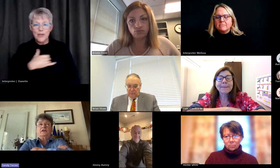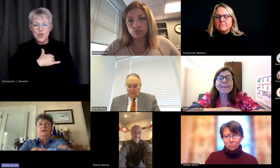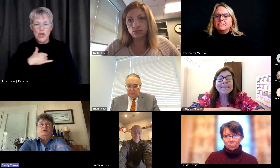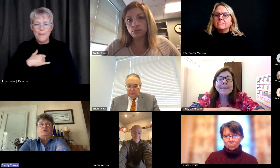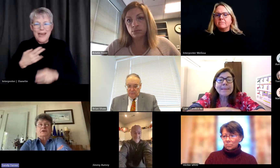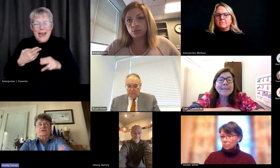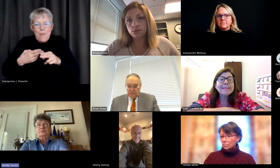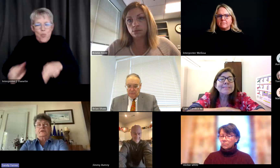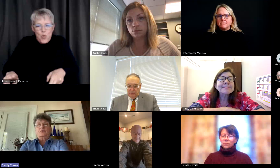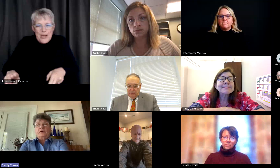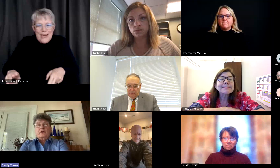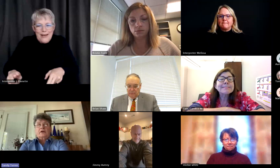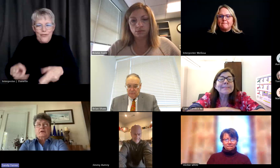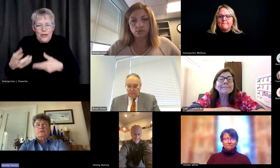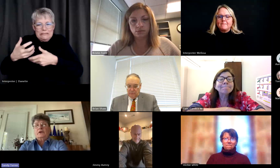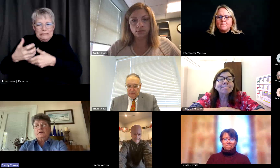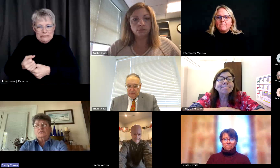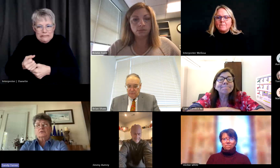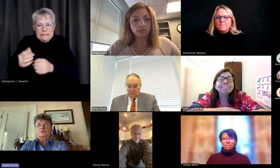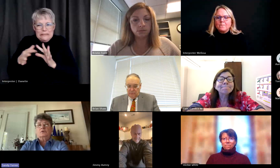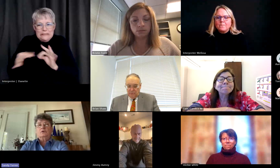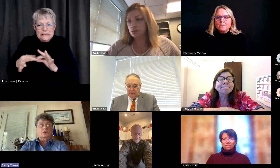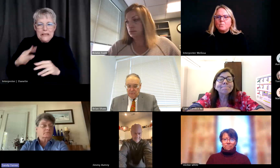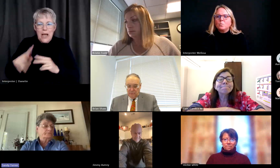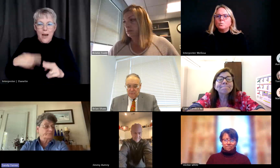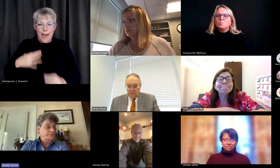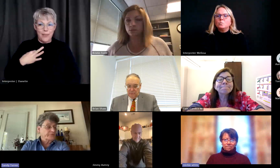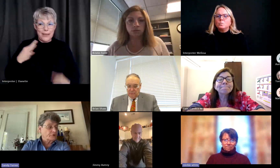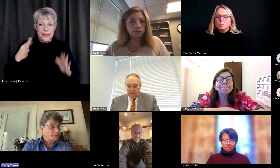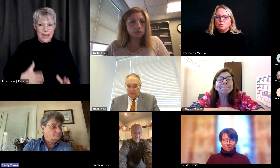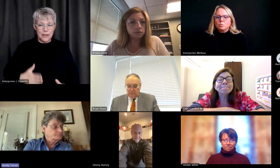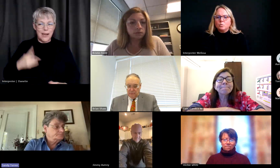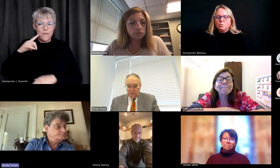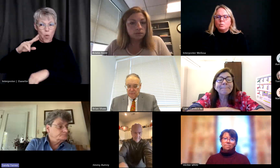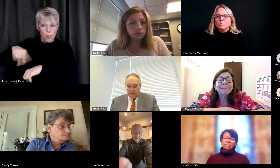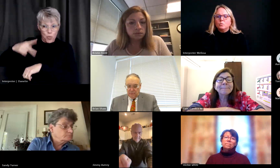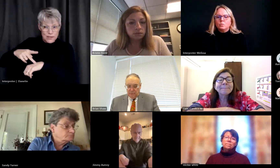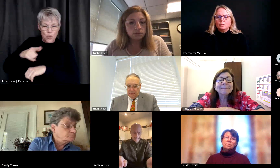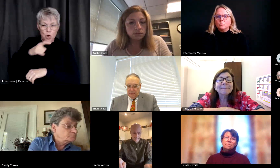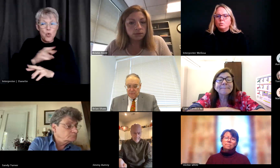the candidate for principal that we are getting ready to vote on?